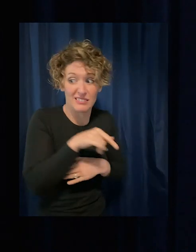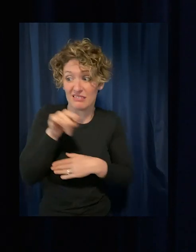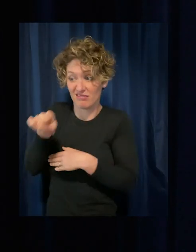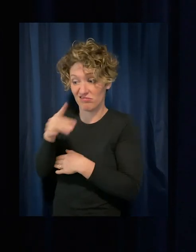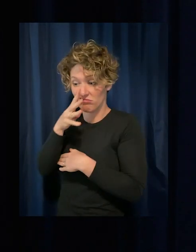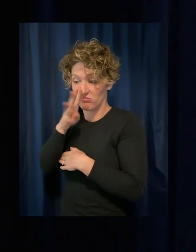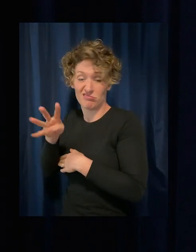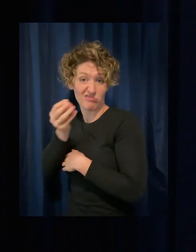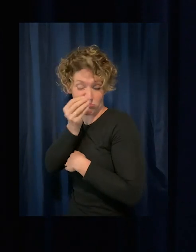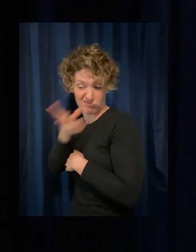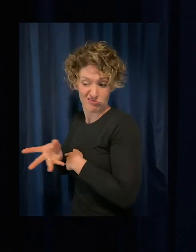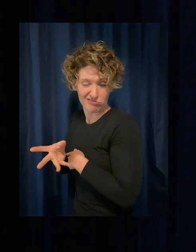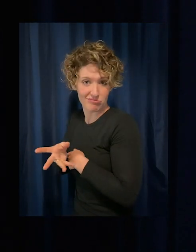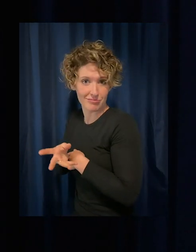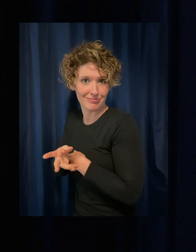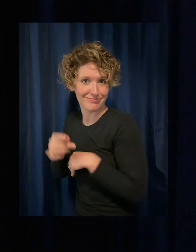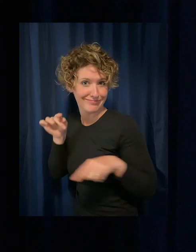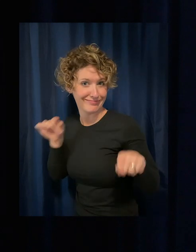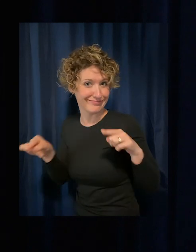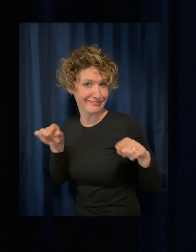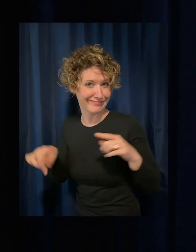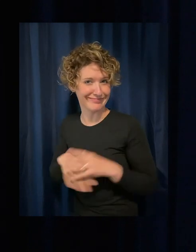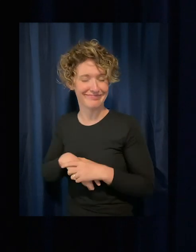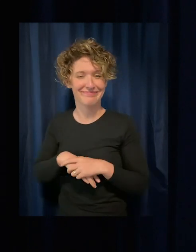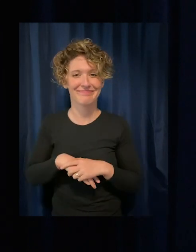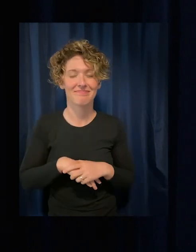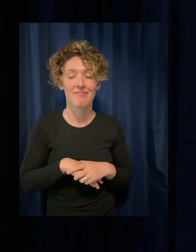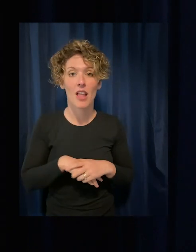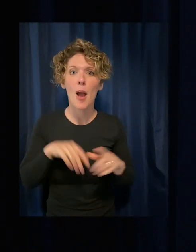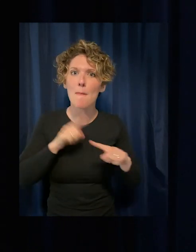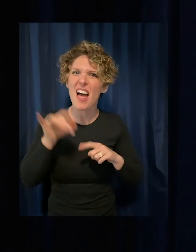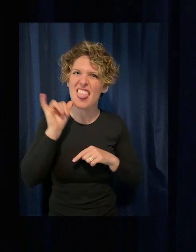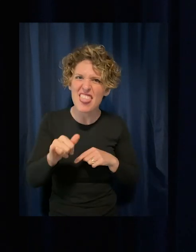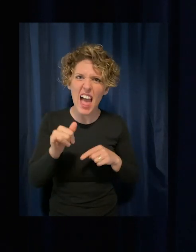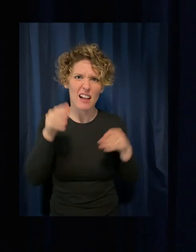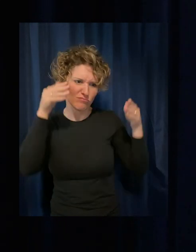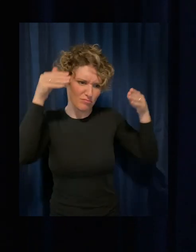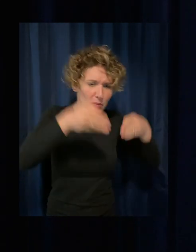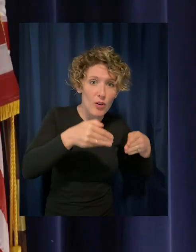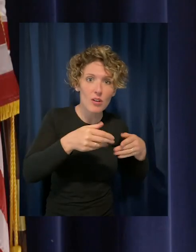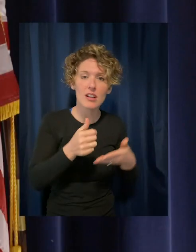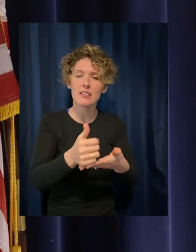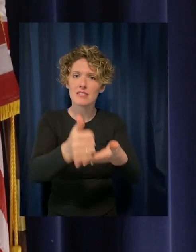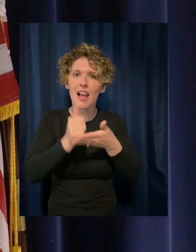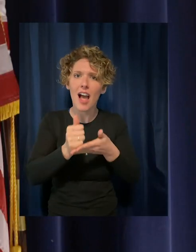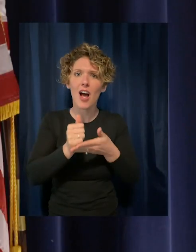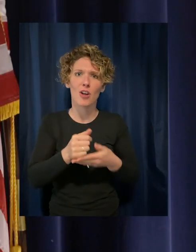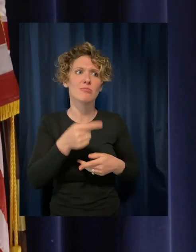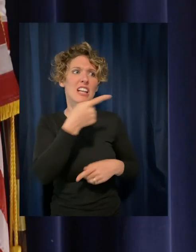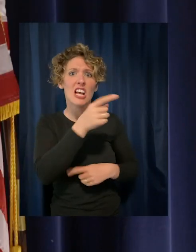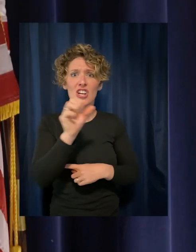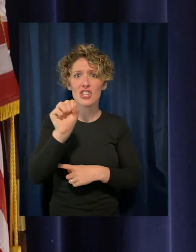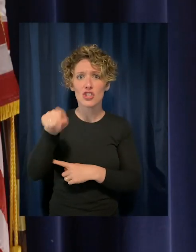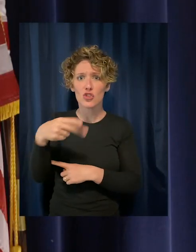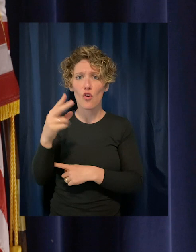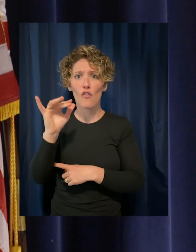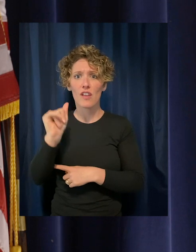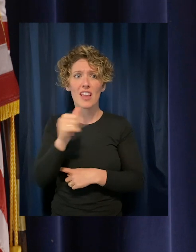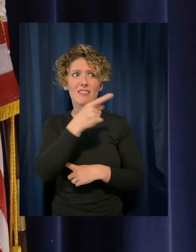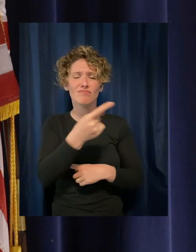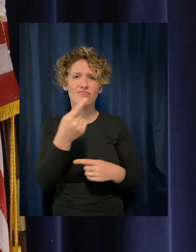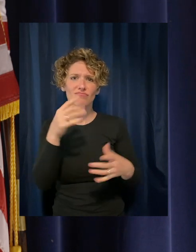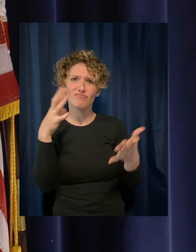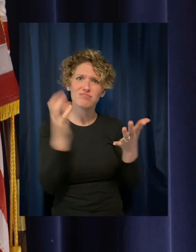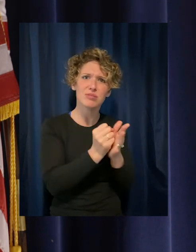This dedication that we possess has led Sophia to win state for her solo ensemble, our soccer team to win Region